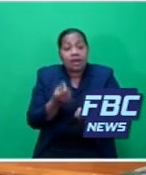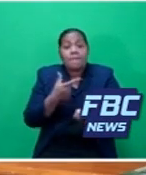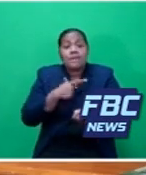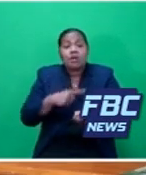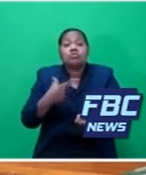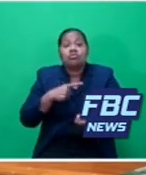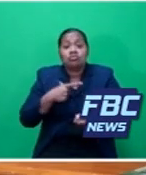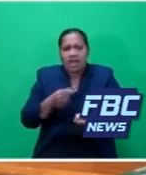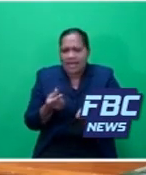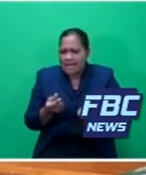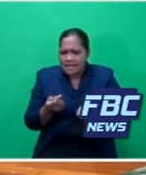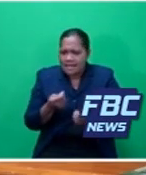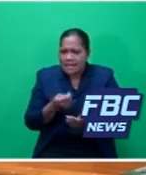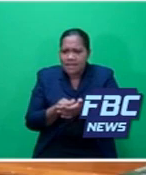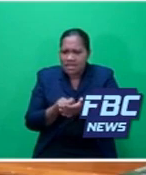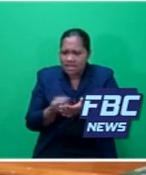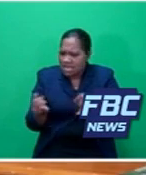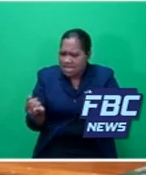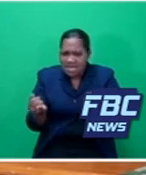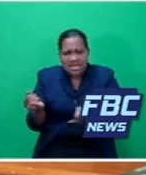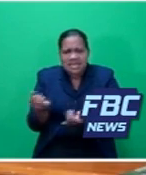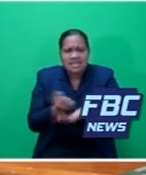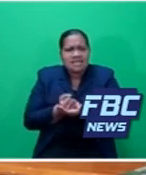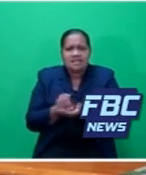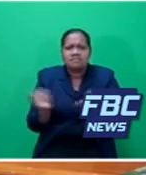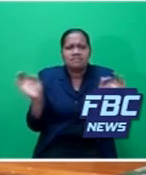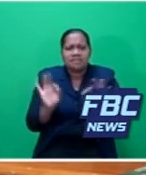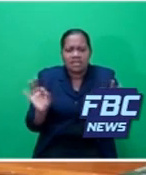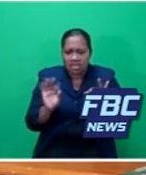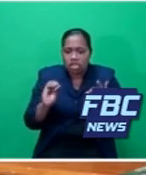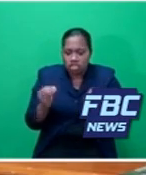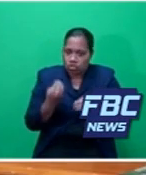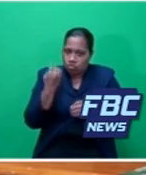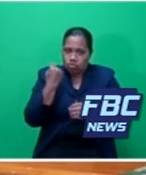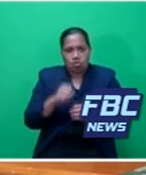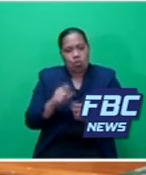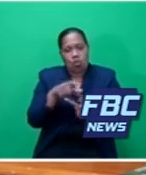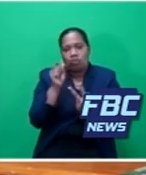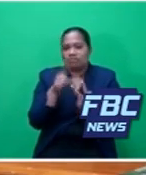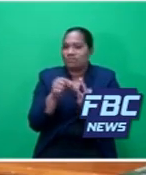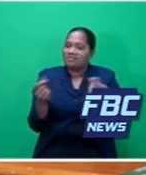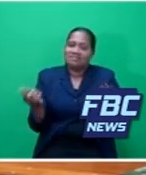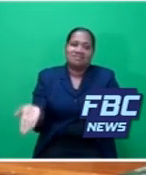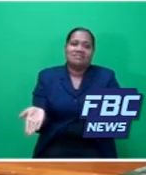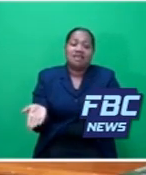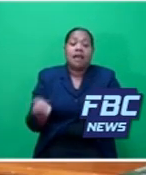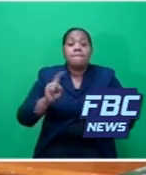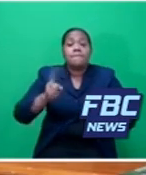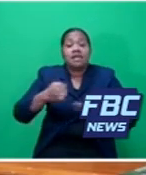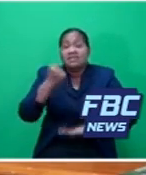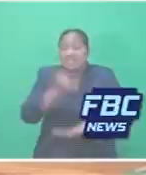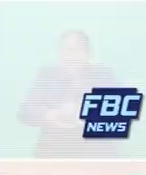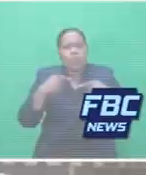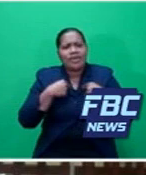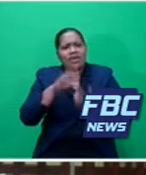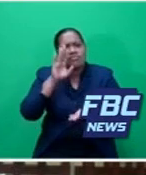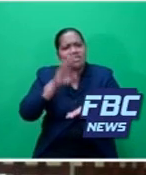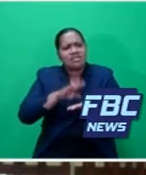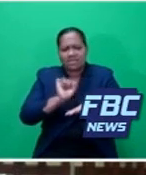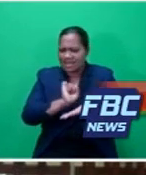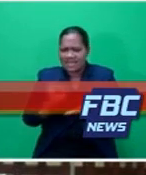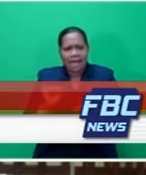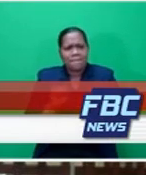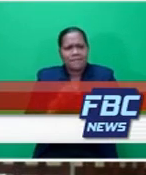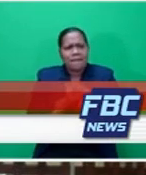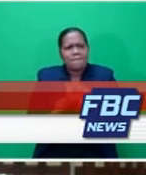the government has no money. So really we have no option. We really have no option. But the government has learned nothing from the past. If